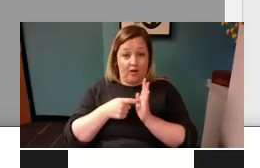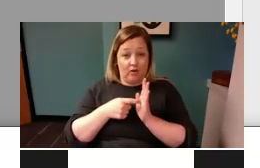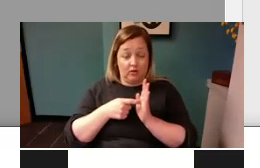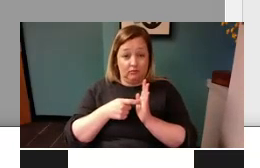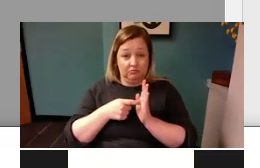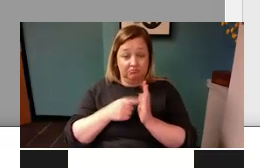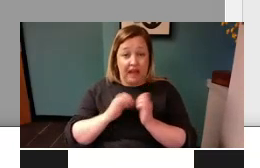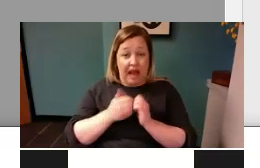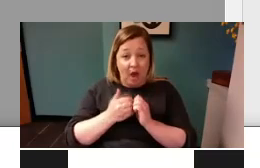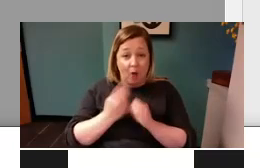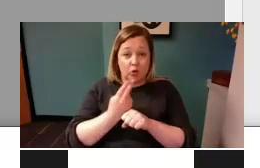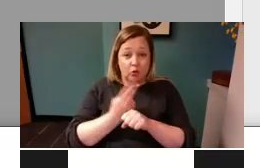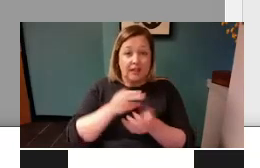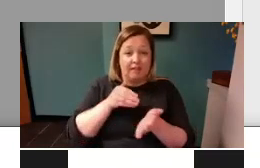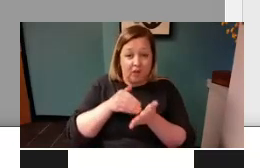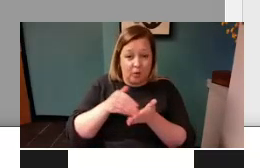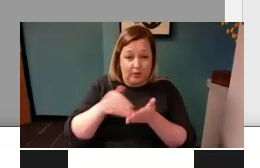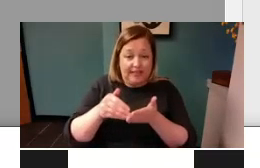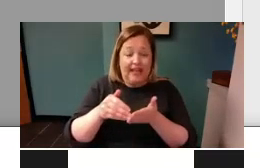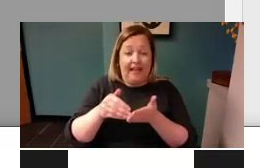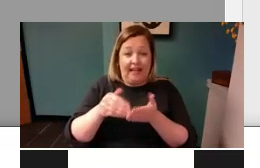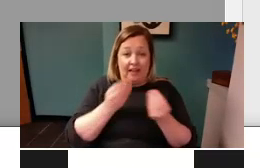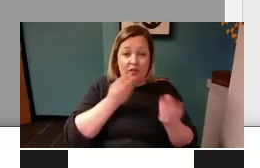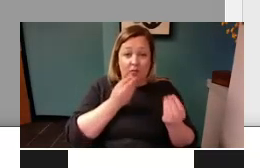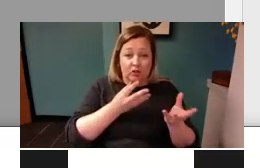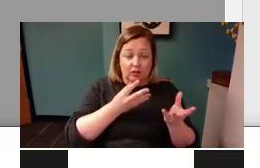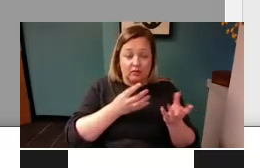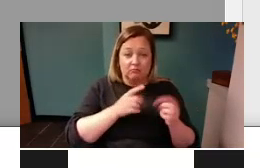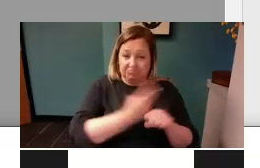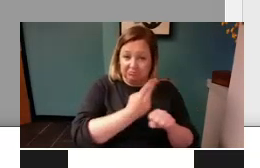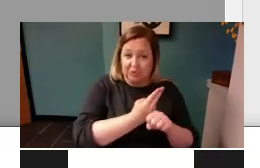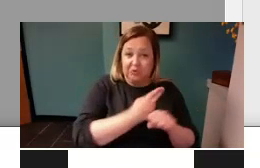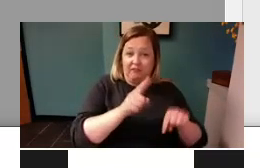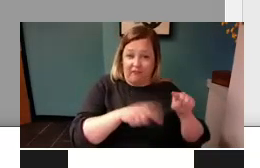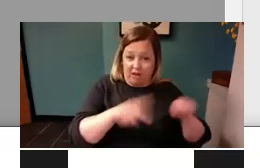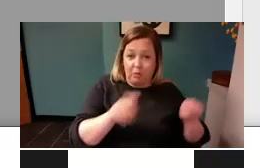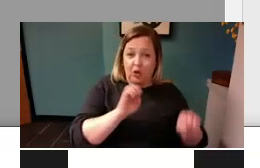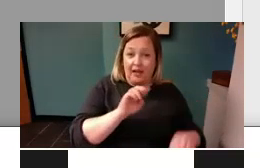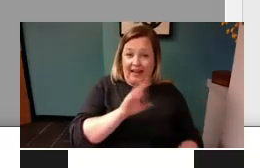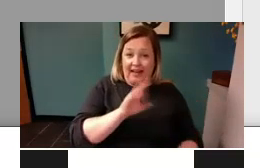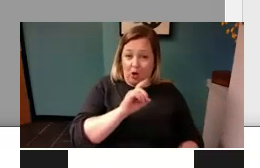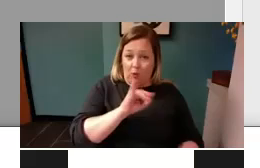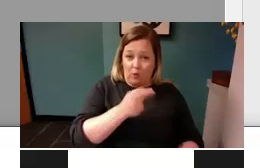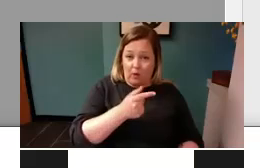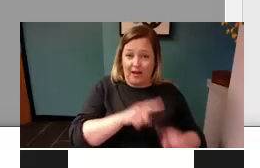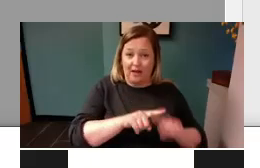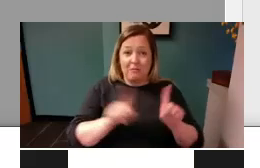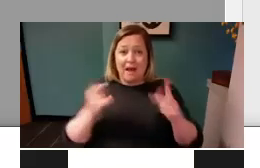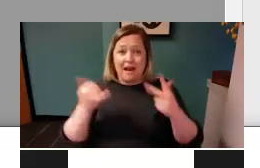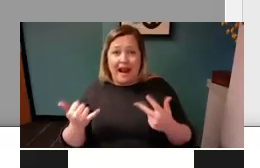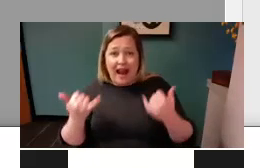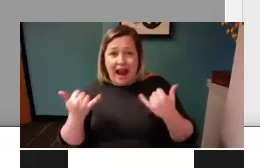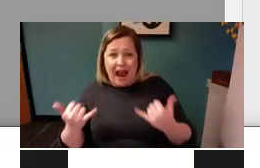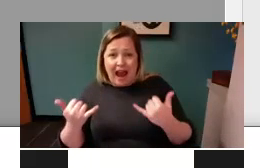but we are going to use a variable length encoding. But now that gives us this problem that we need to know where